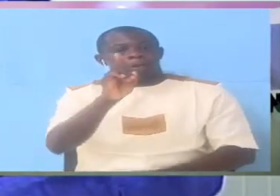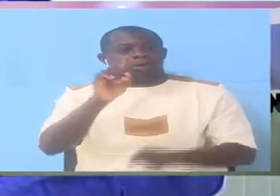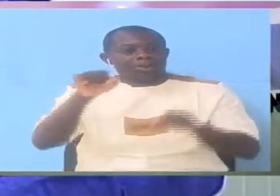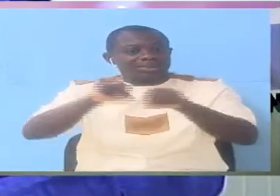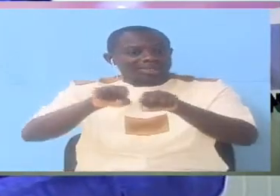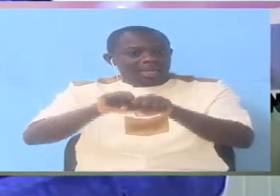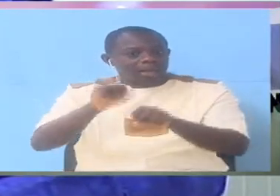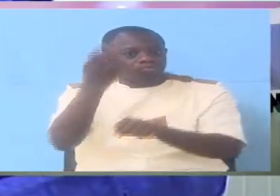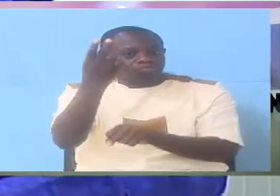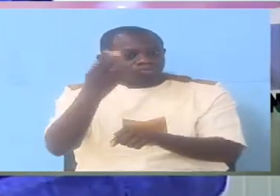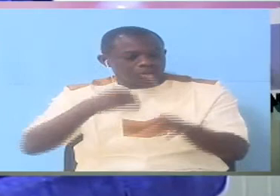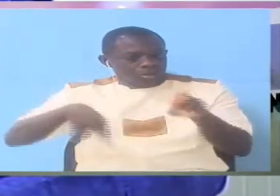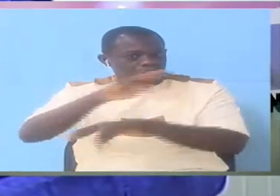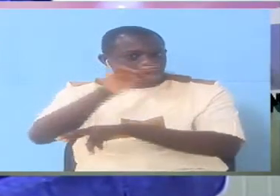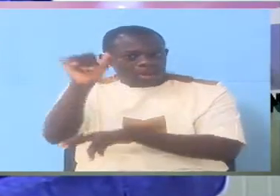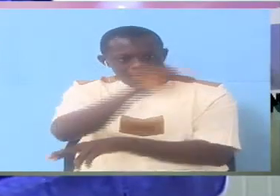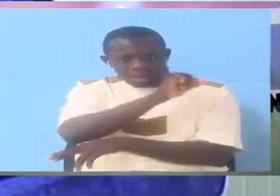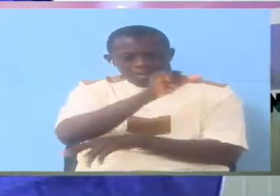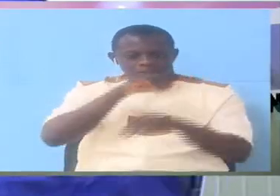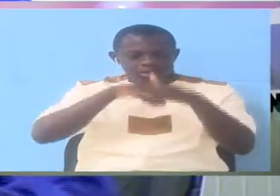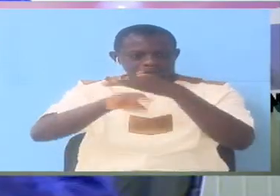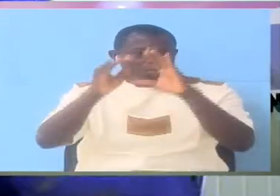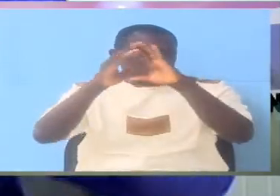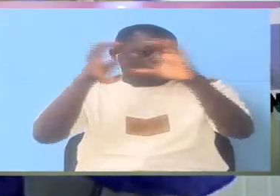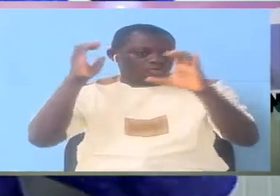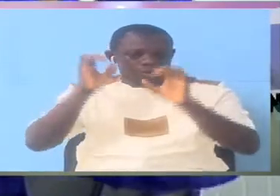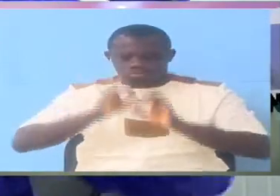did not bring back those two Senegalese into the bus.